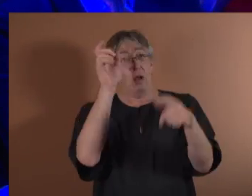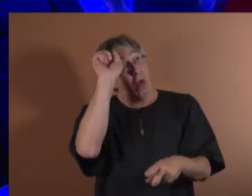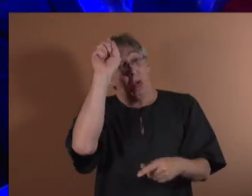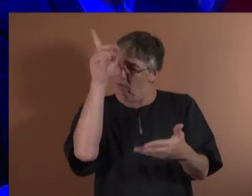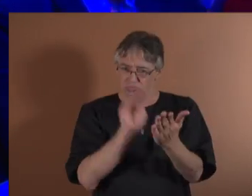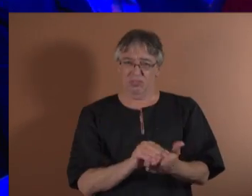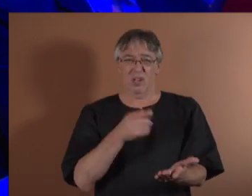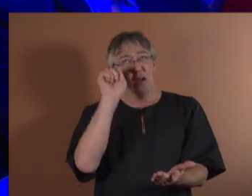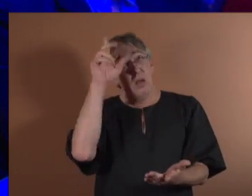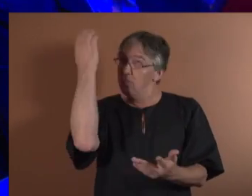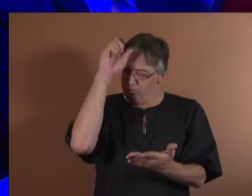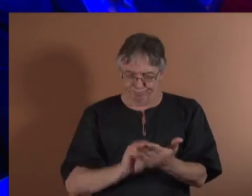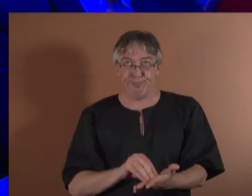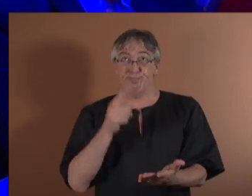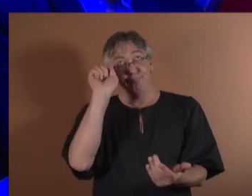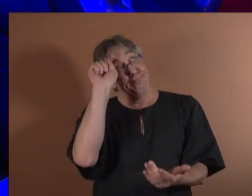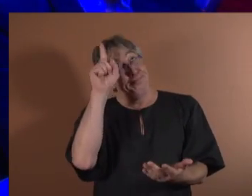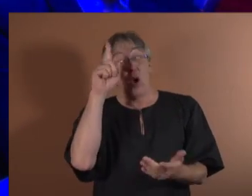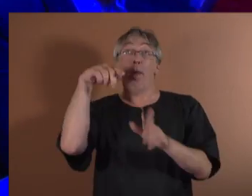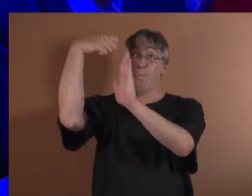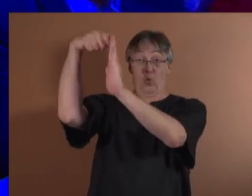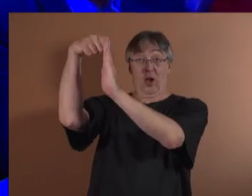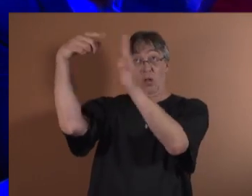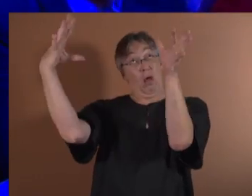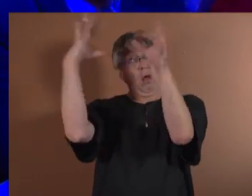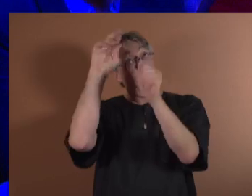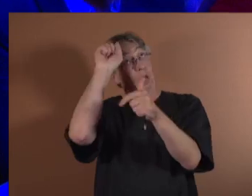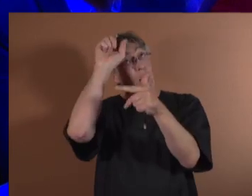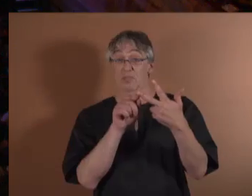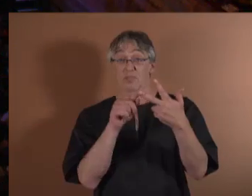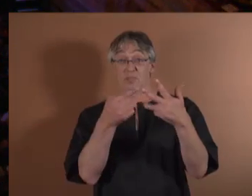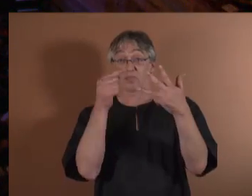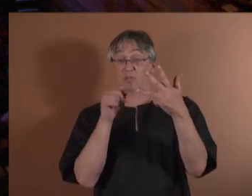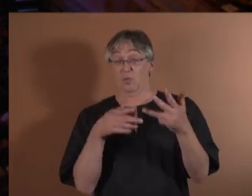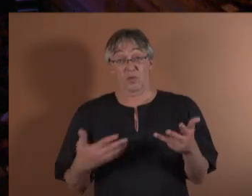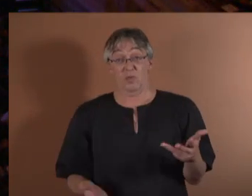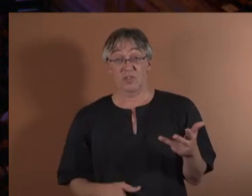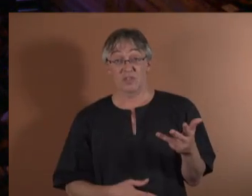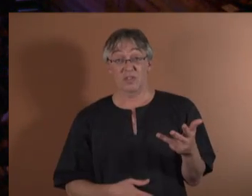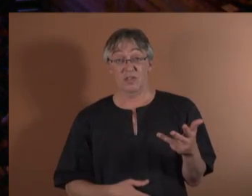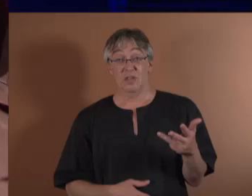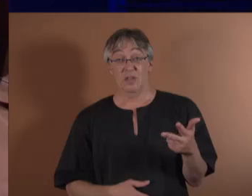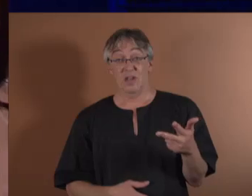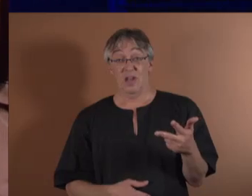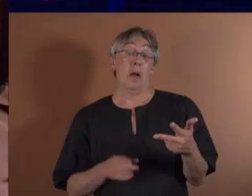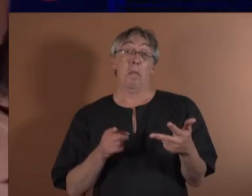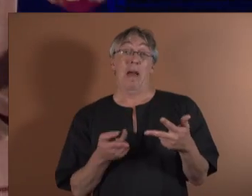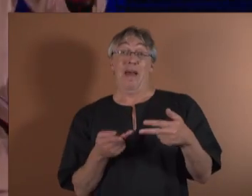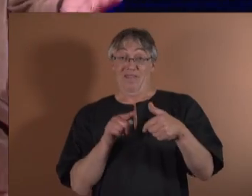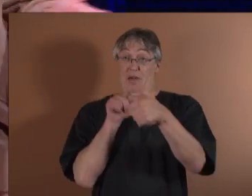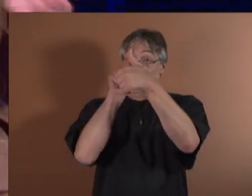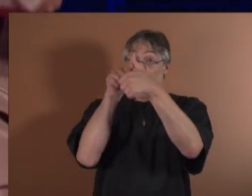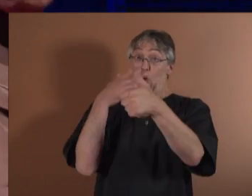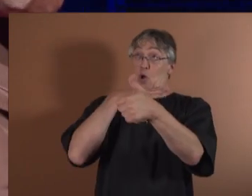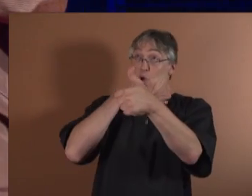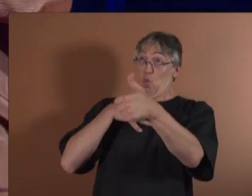might be potentially relevant about your project or topic. Again, assuming you want to have this thing actually occur, some